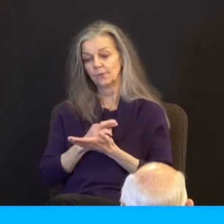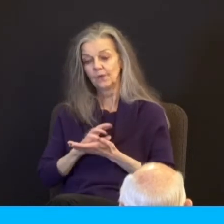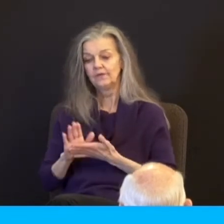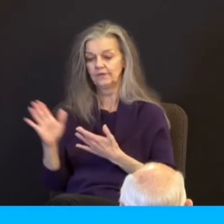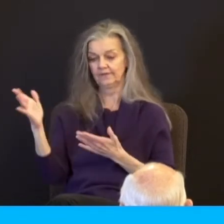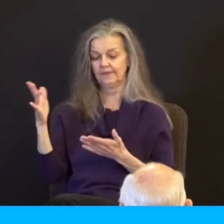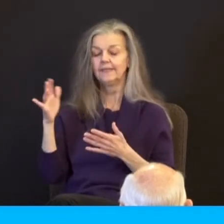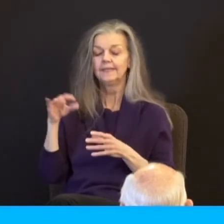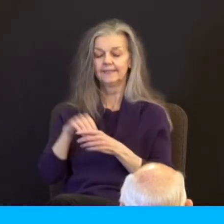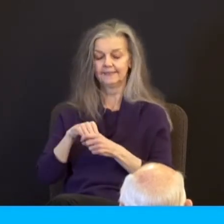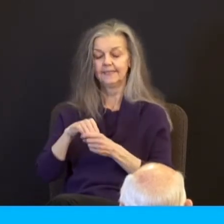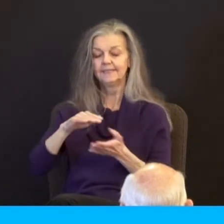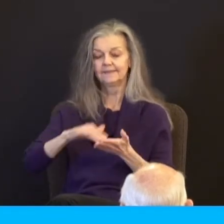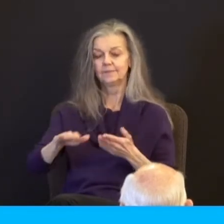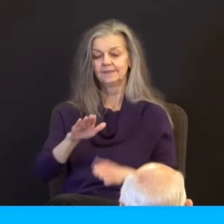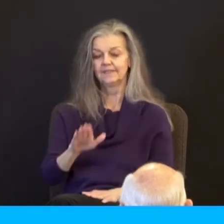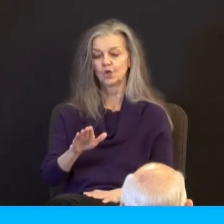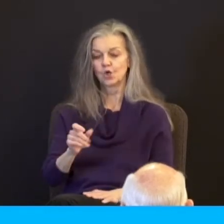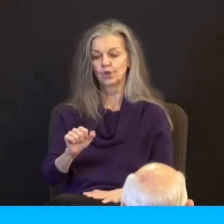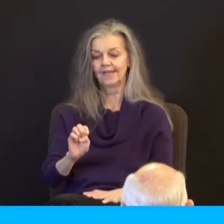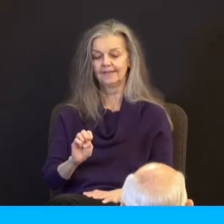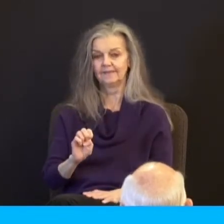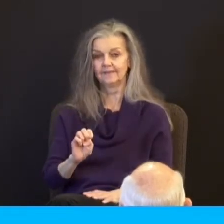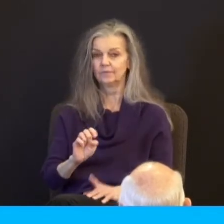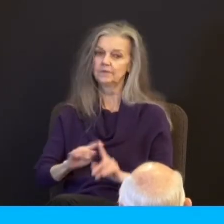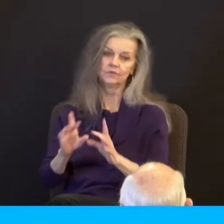case. Love it.